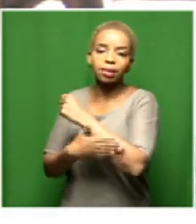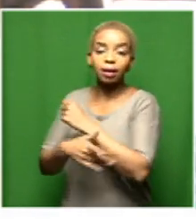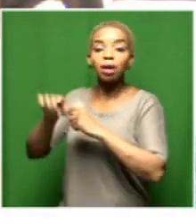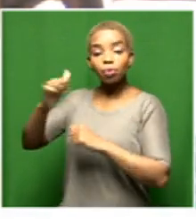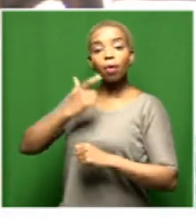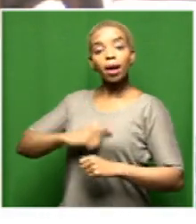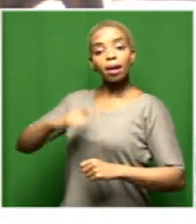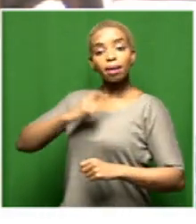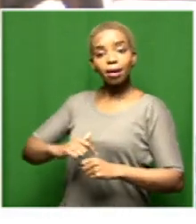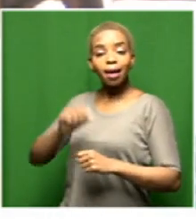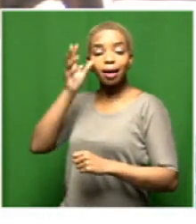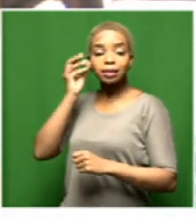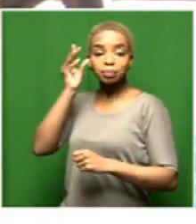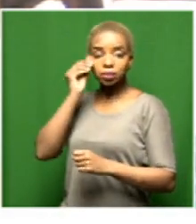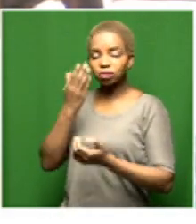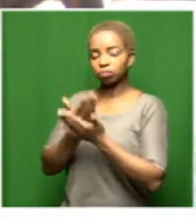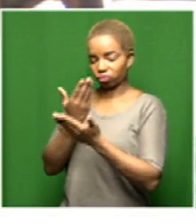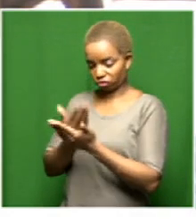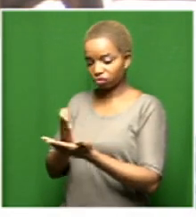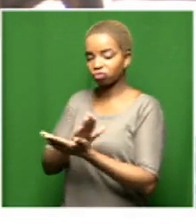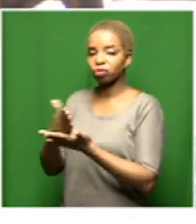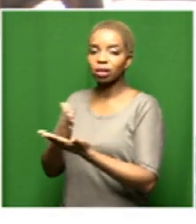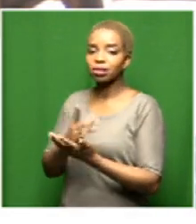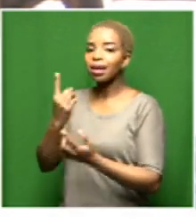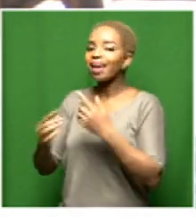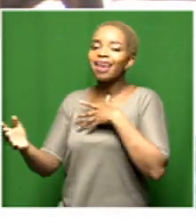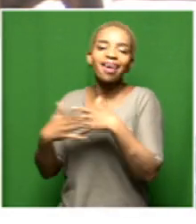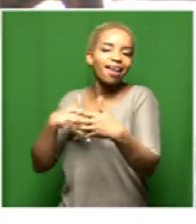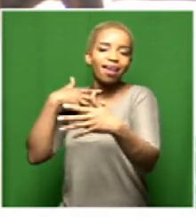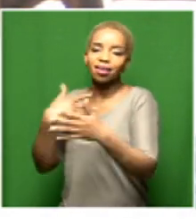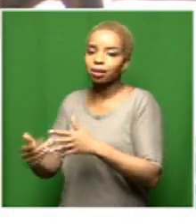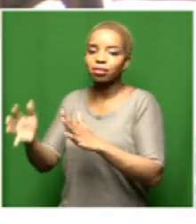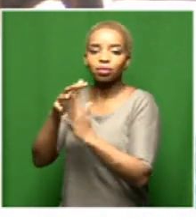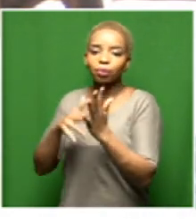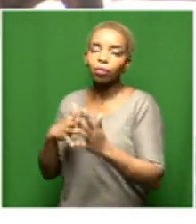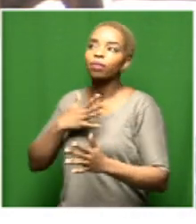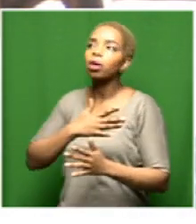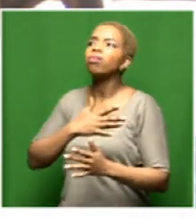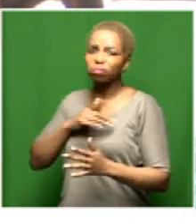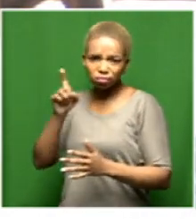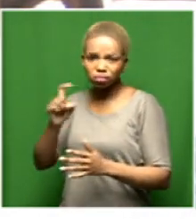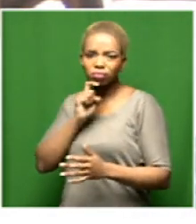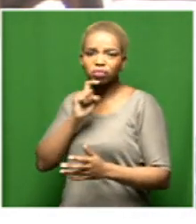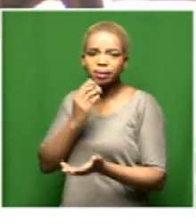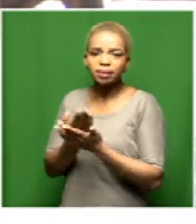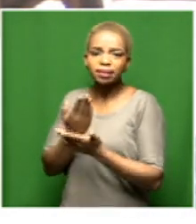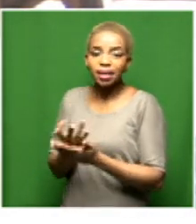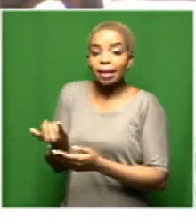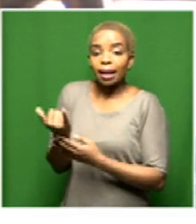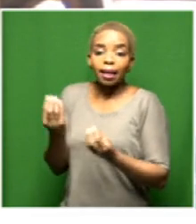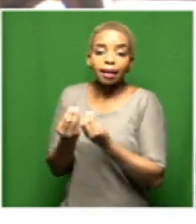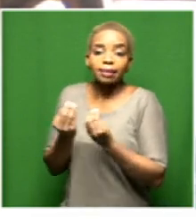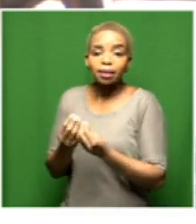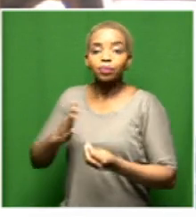stories. And even if they're not the stories that we're asking for on a particular day, any stories that you think are useful. And like I said, it's things from, we want to know